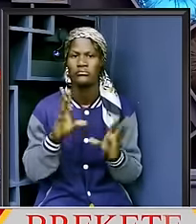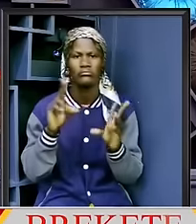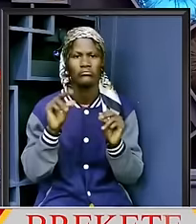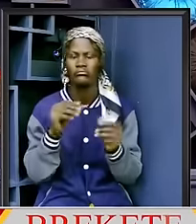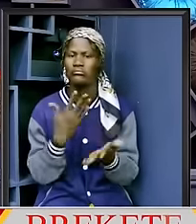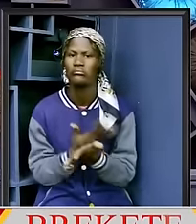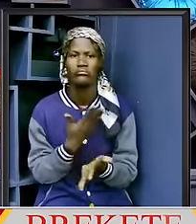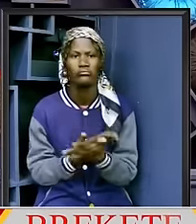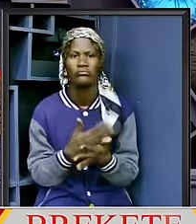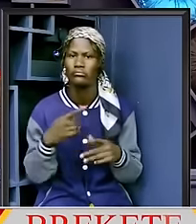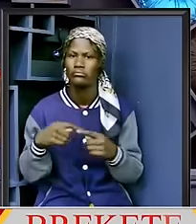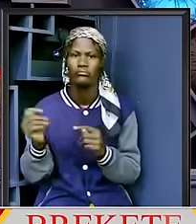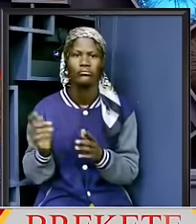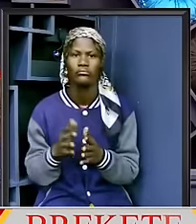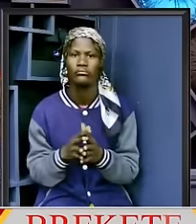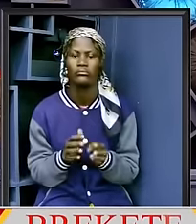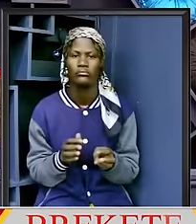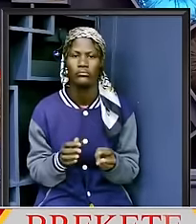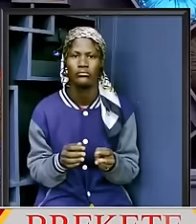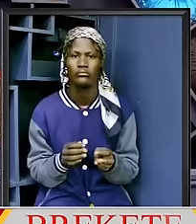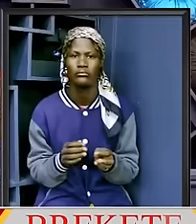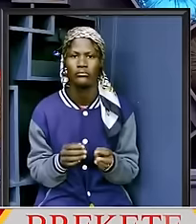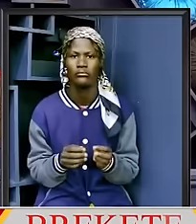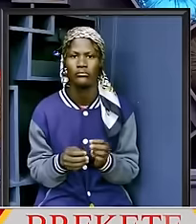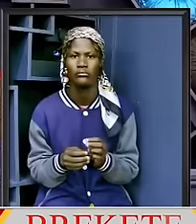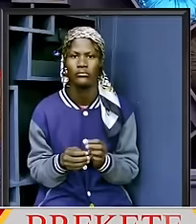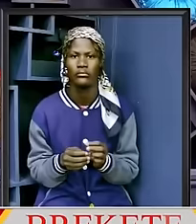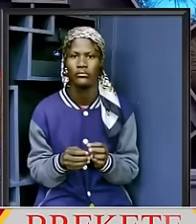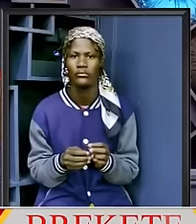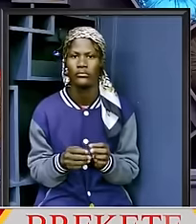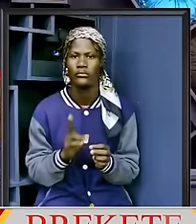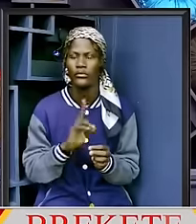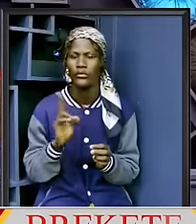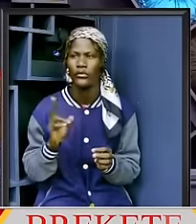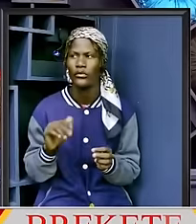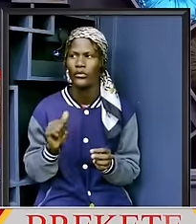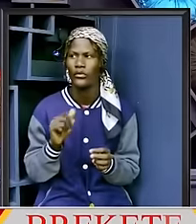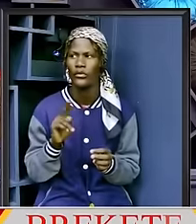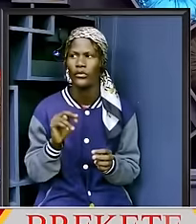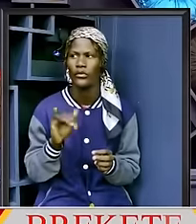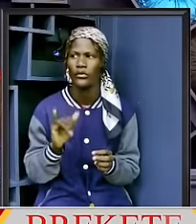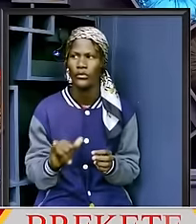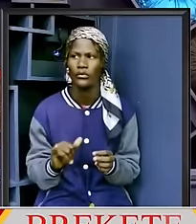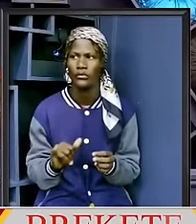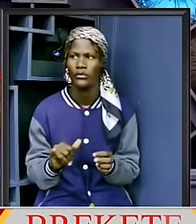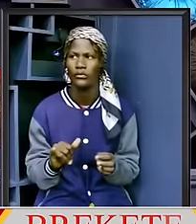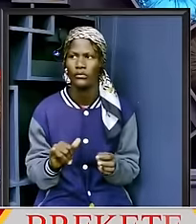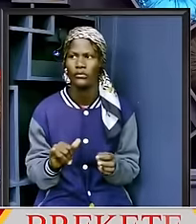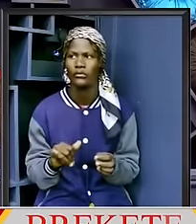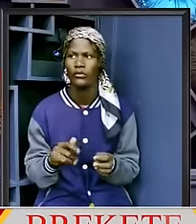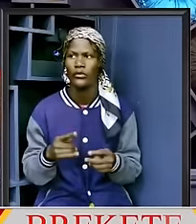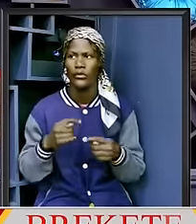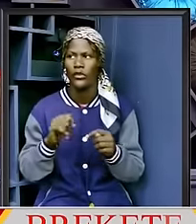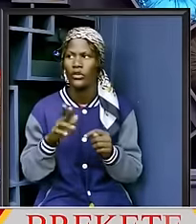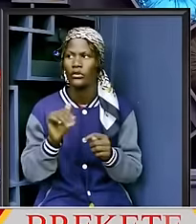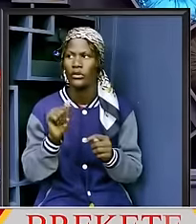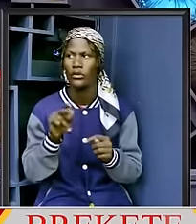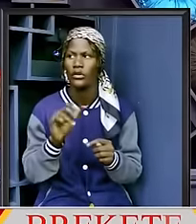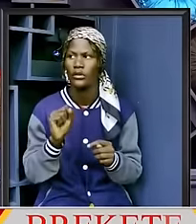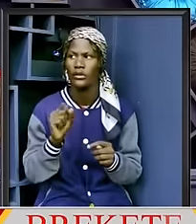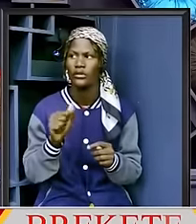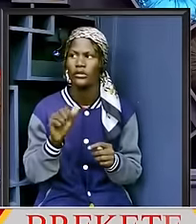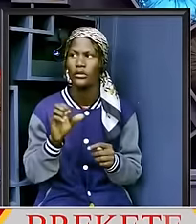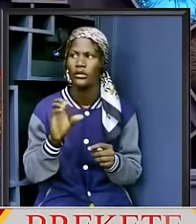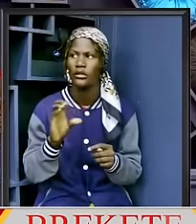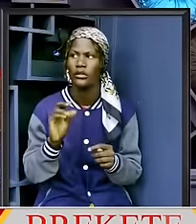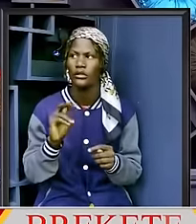money there. They took me to the they, place. They use any of the accounts, do multiple transactions.